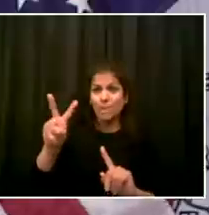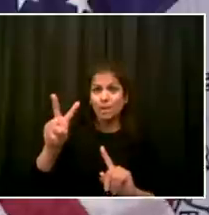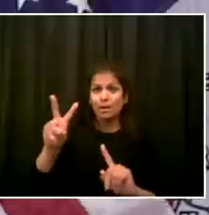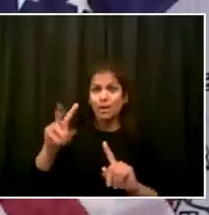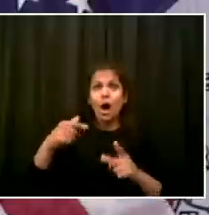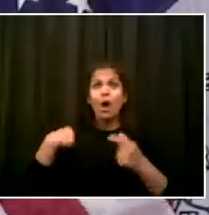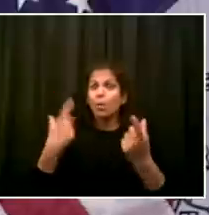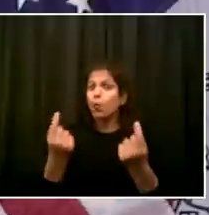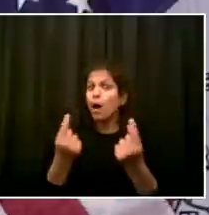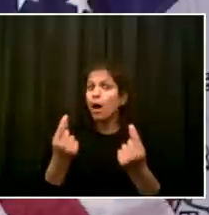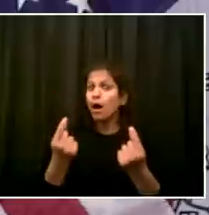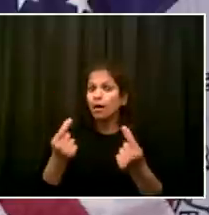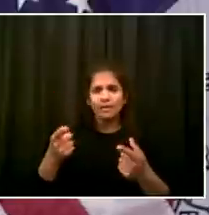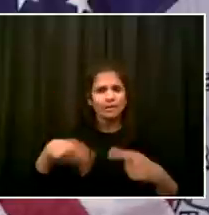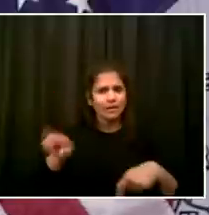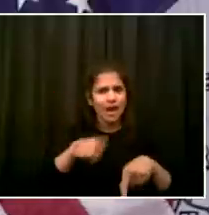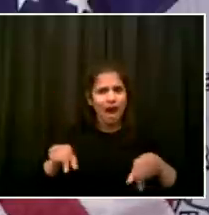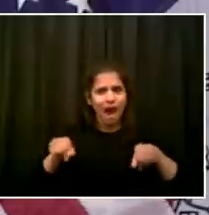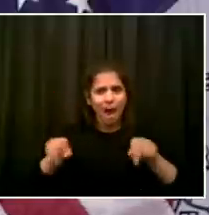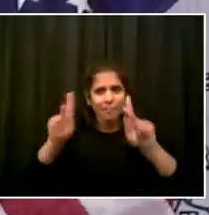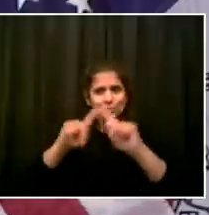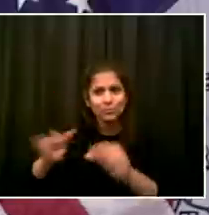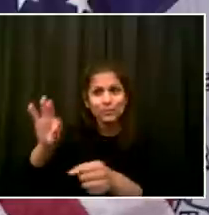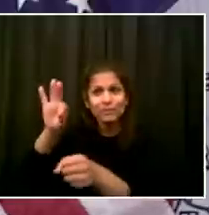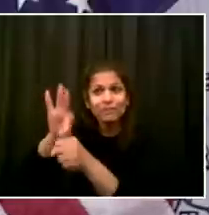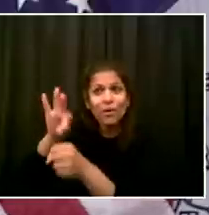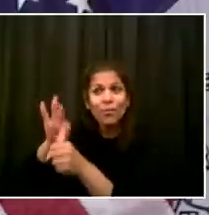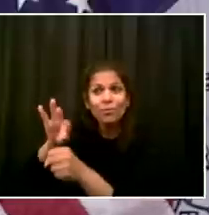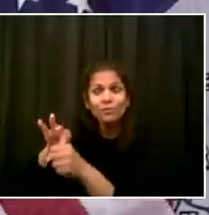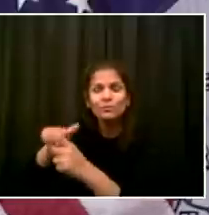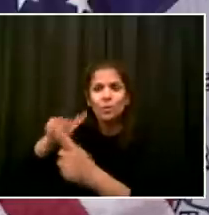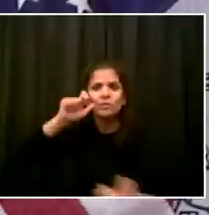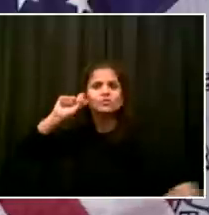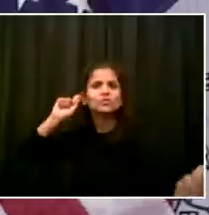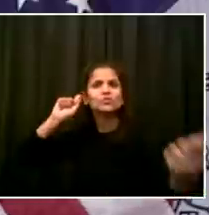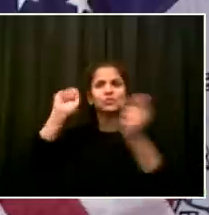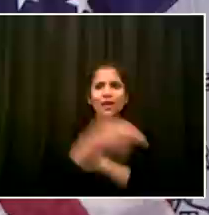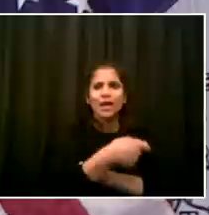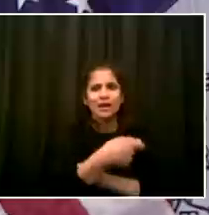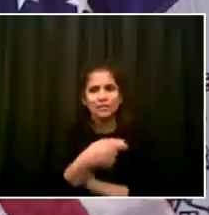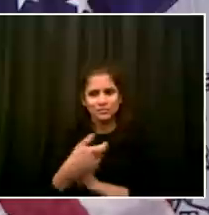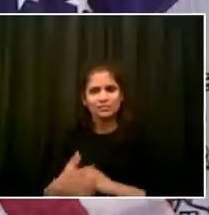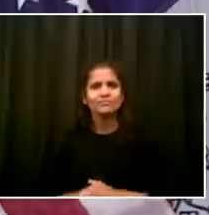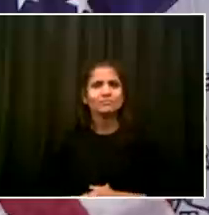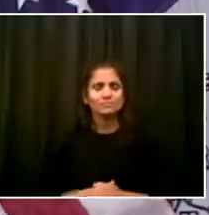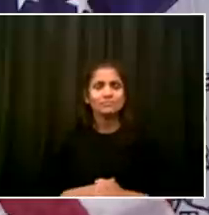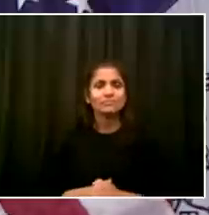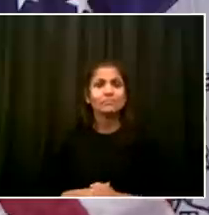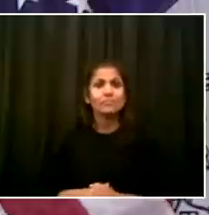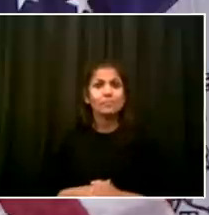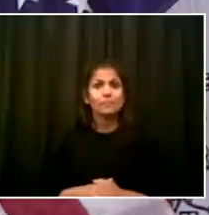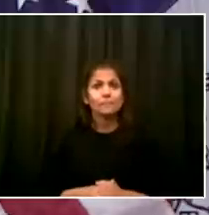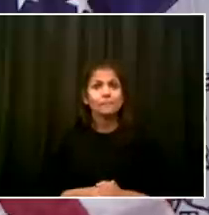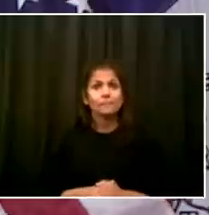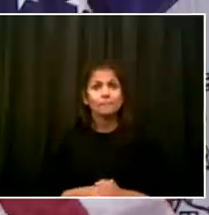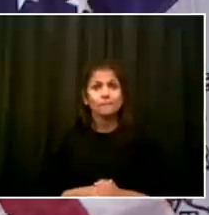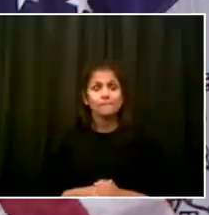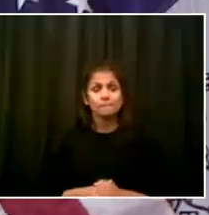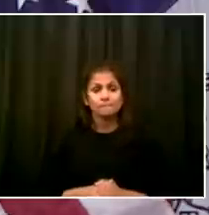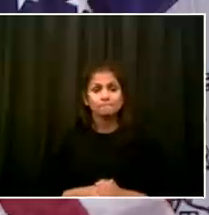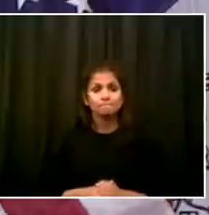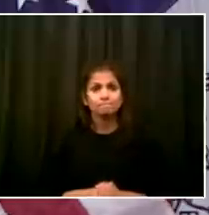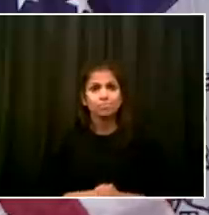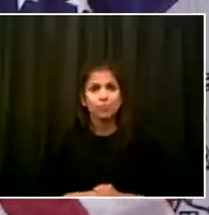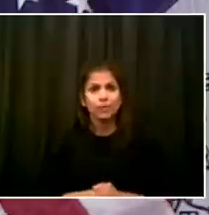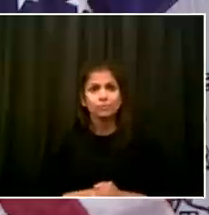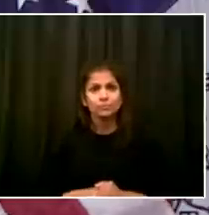with restrictions and not being able to do a lot of the things they would like to do, it will be difficult. Very quickly, because we have a little bit of a time crunch here. I'm going on WNYC